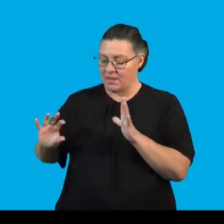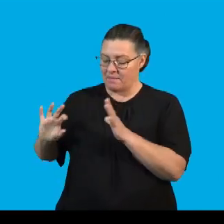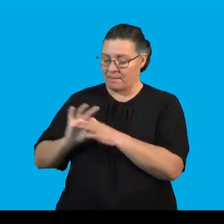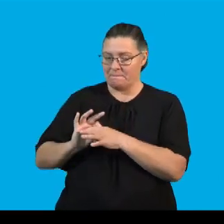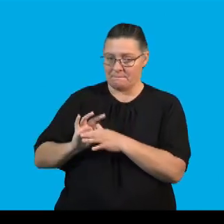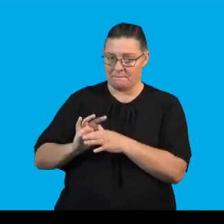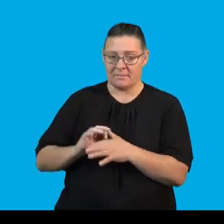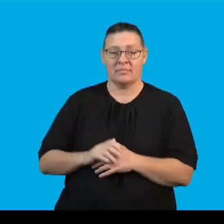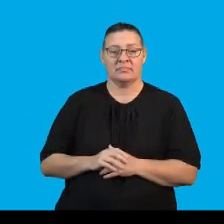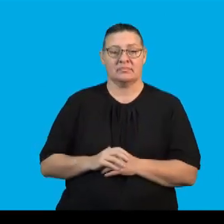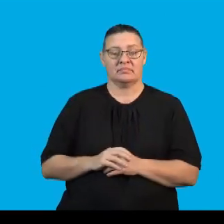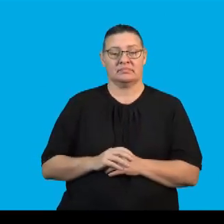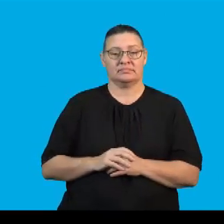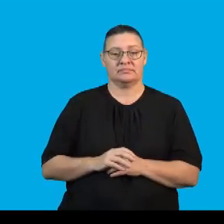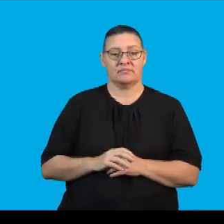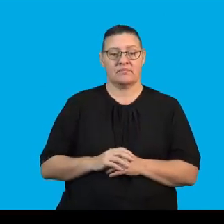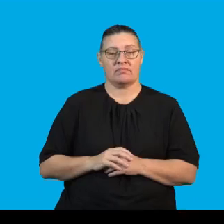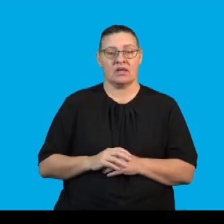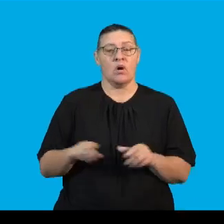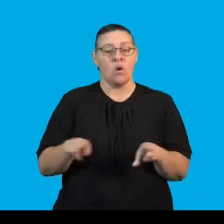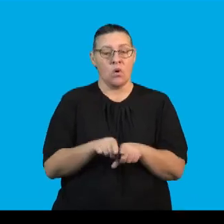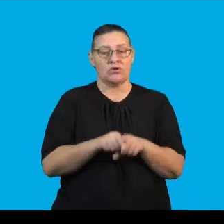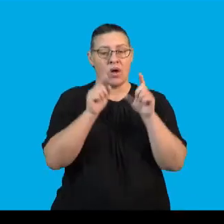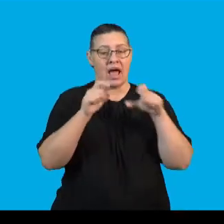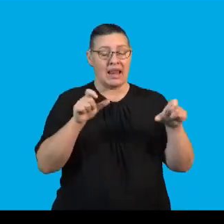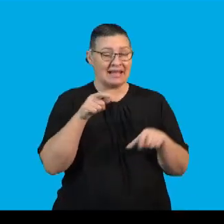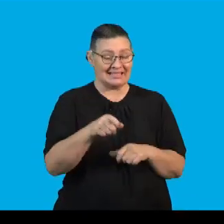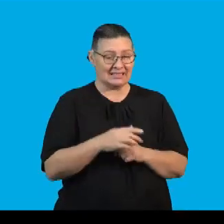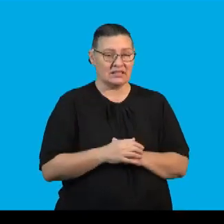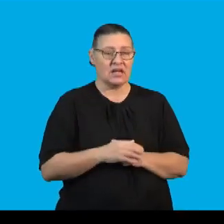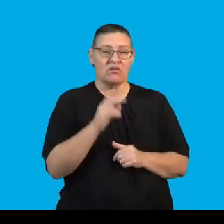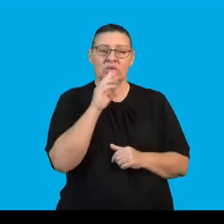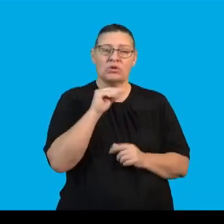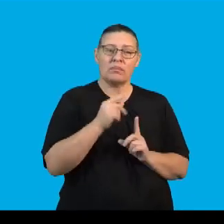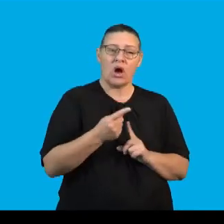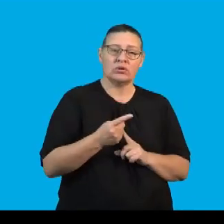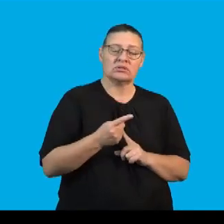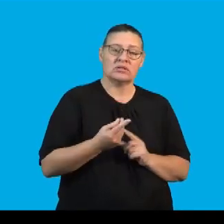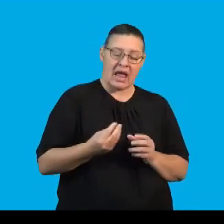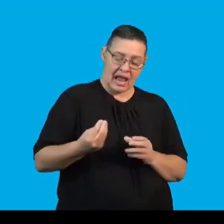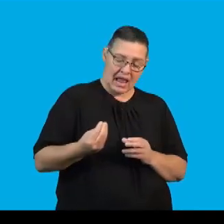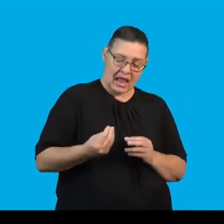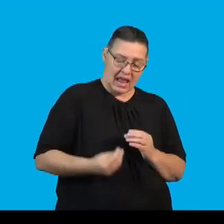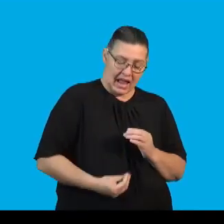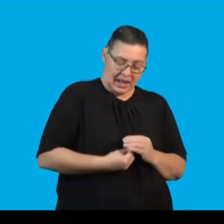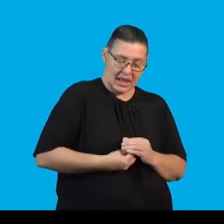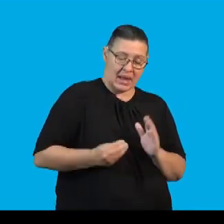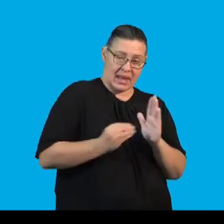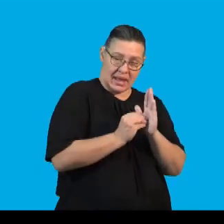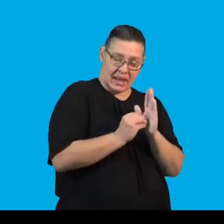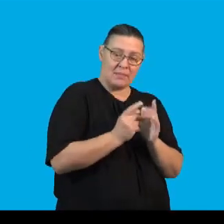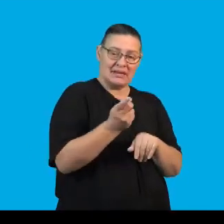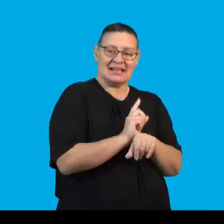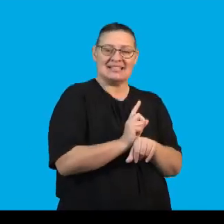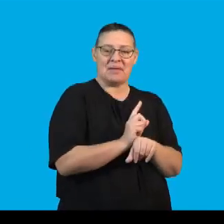the uterus. And I just want to also highlight this. If we speak about implantation, implantation